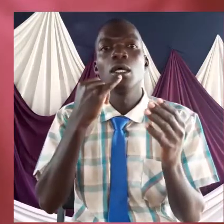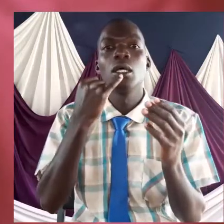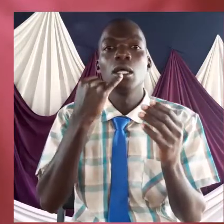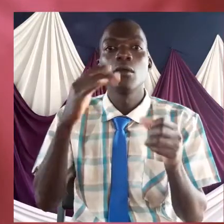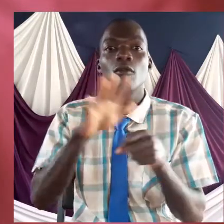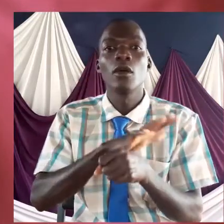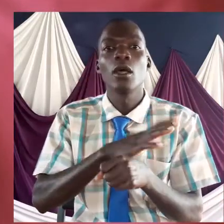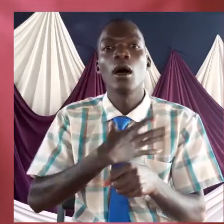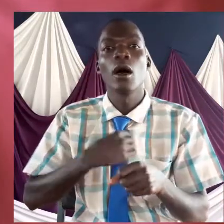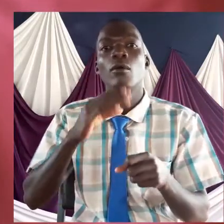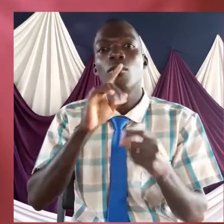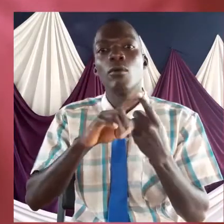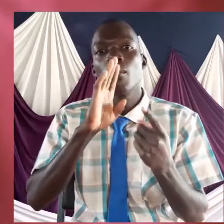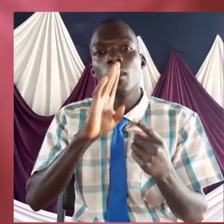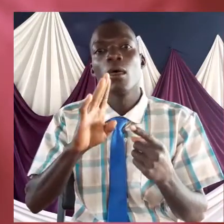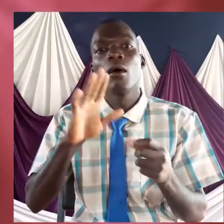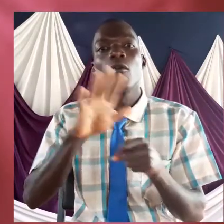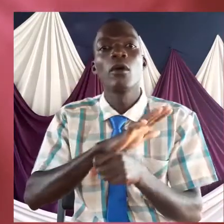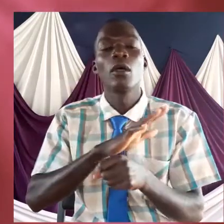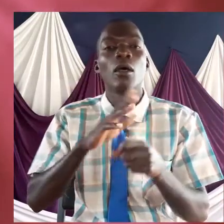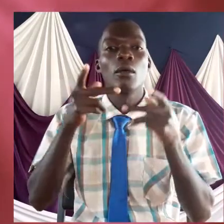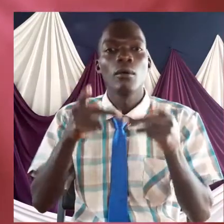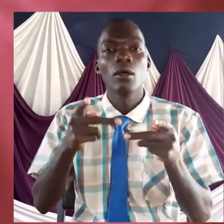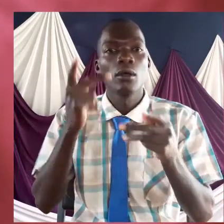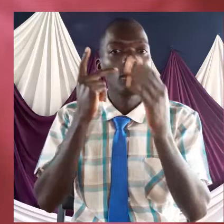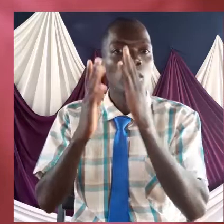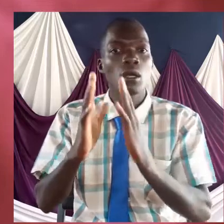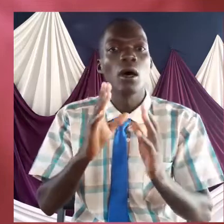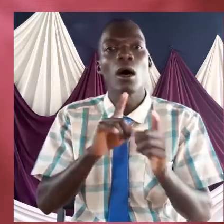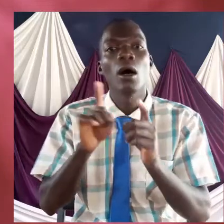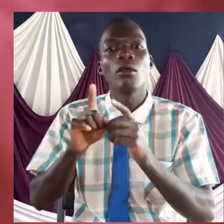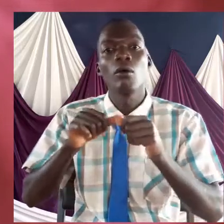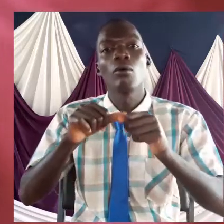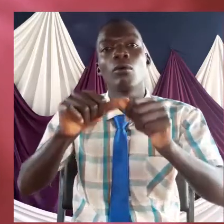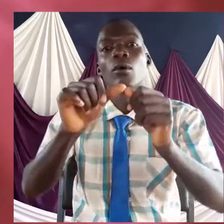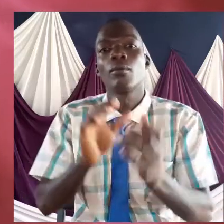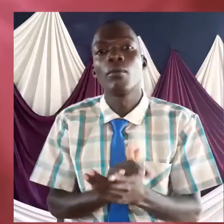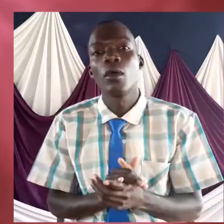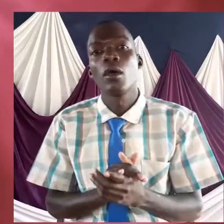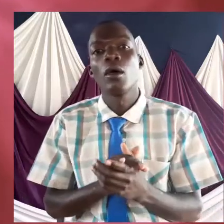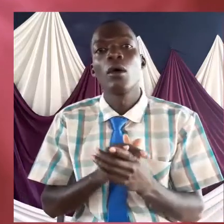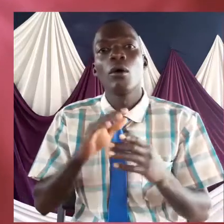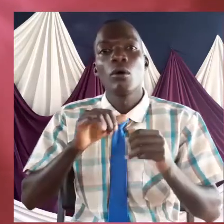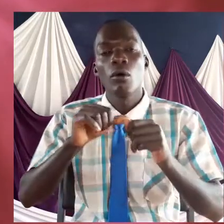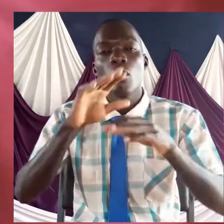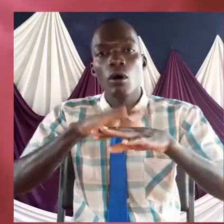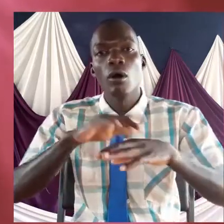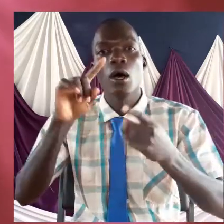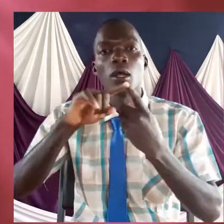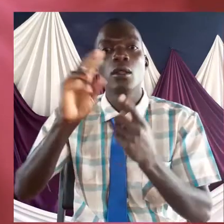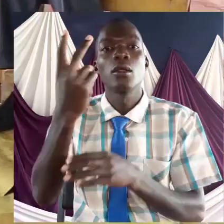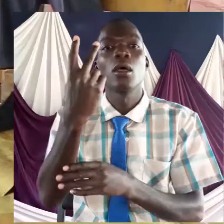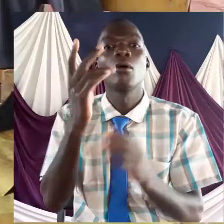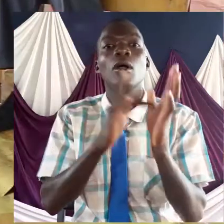proclaimed is fulfilled progressively mm-hmm. and continuously. Mm-hmm. And it will go on until the second advent